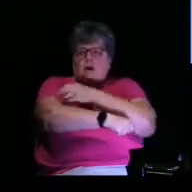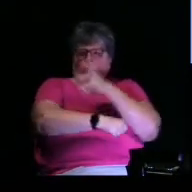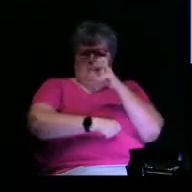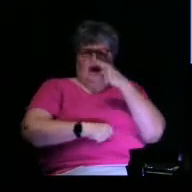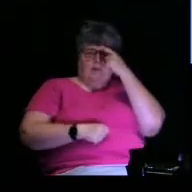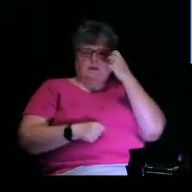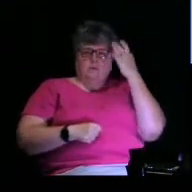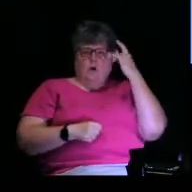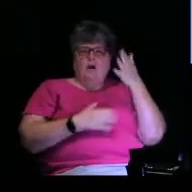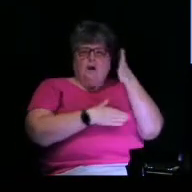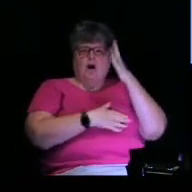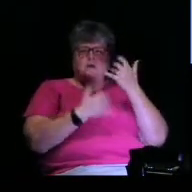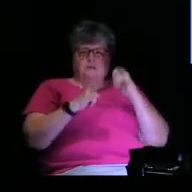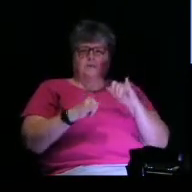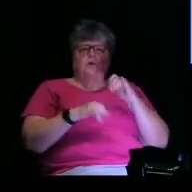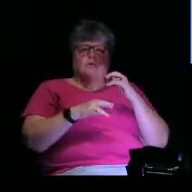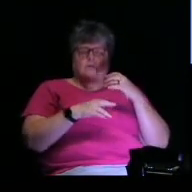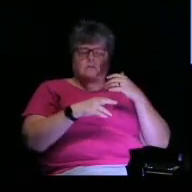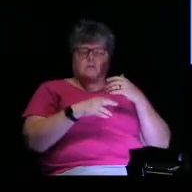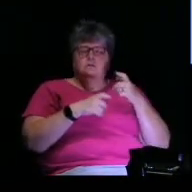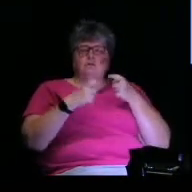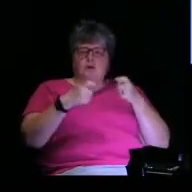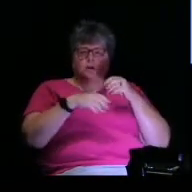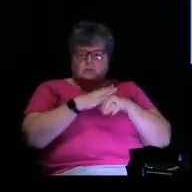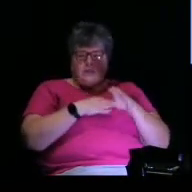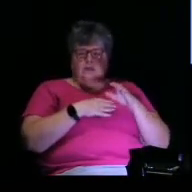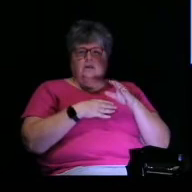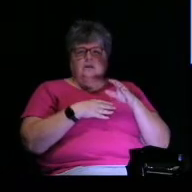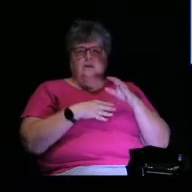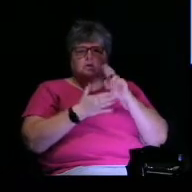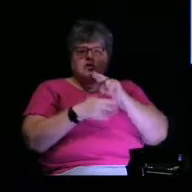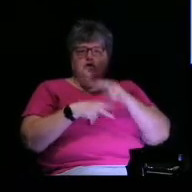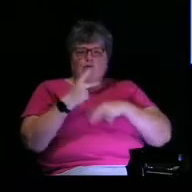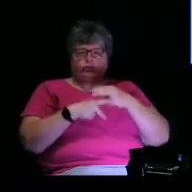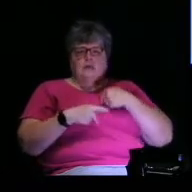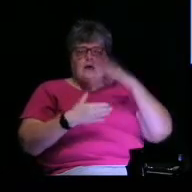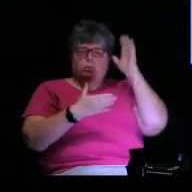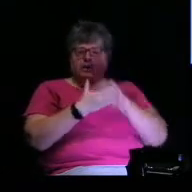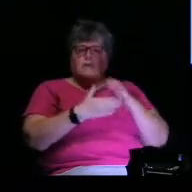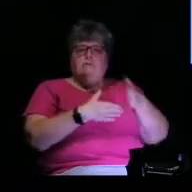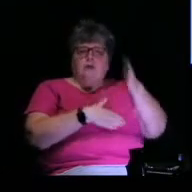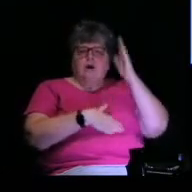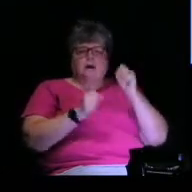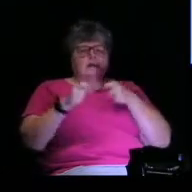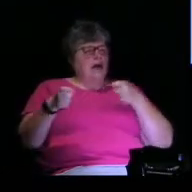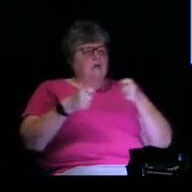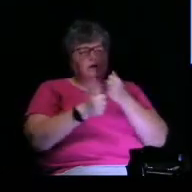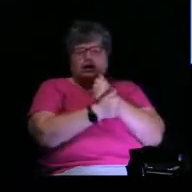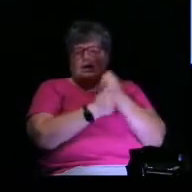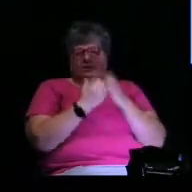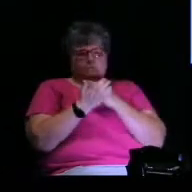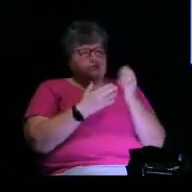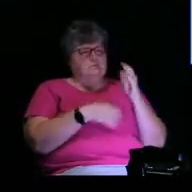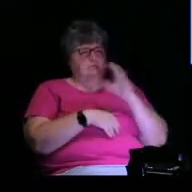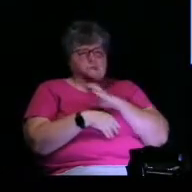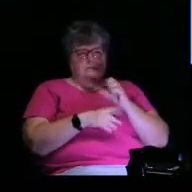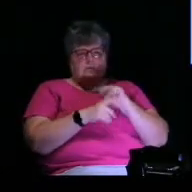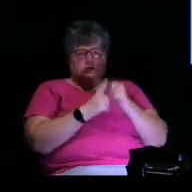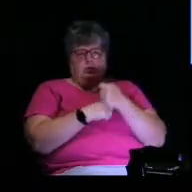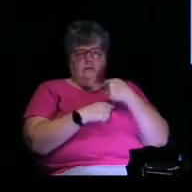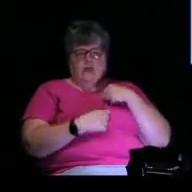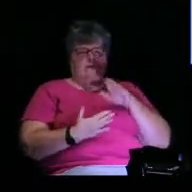that? I believe Jesus is still on the throne. I believe that God can handle any situation I face. And I